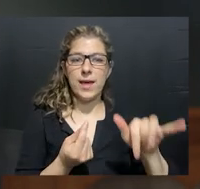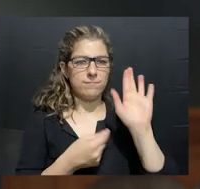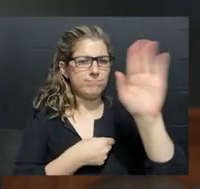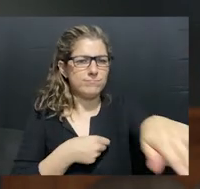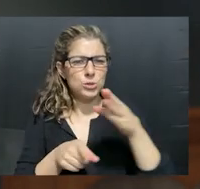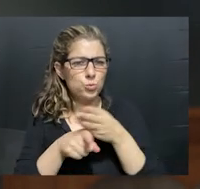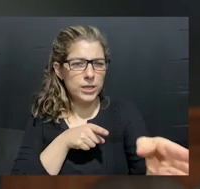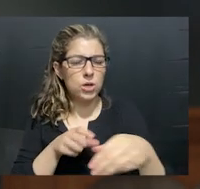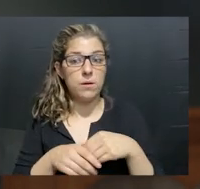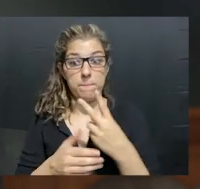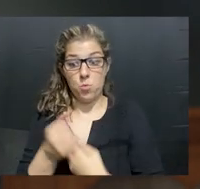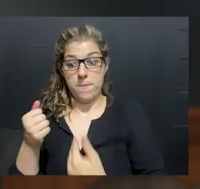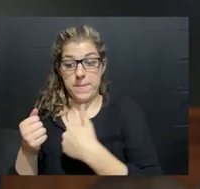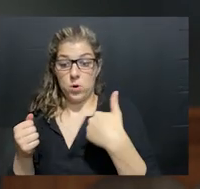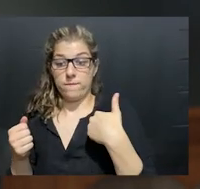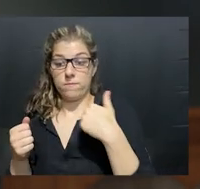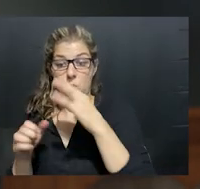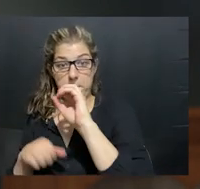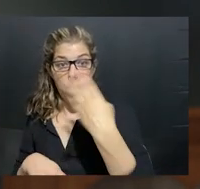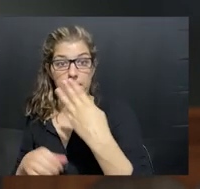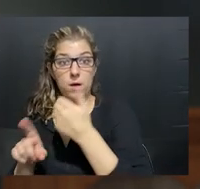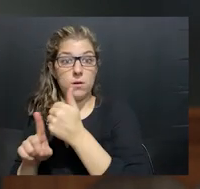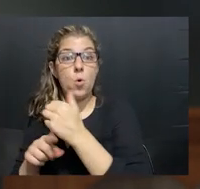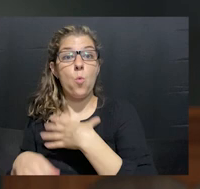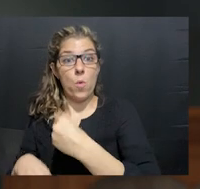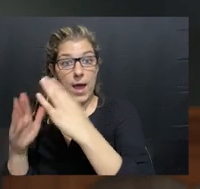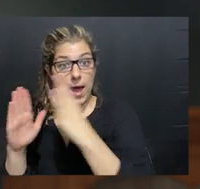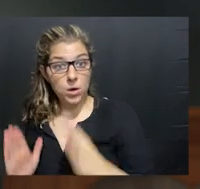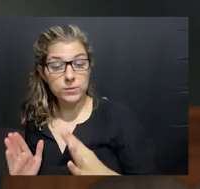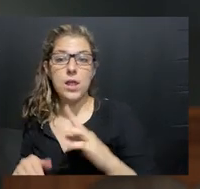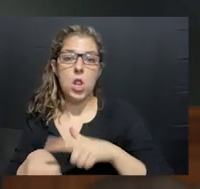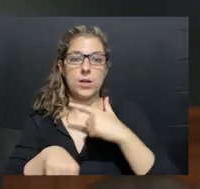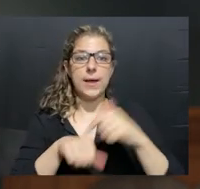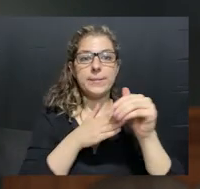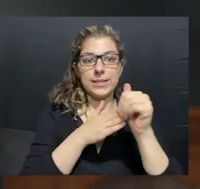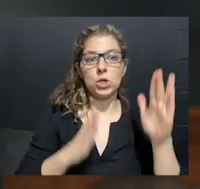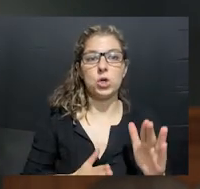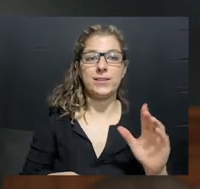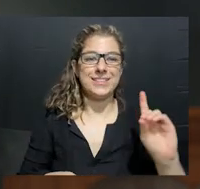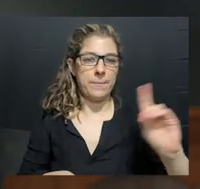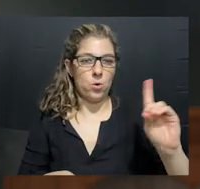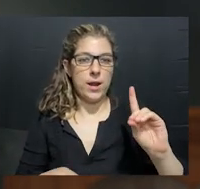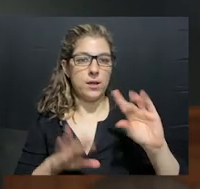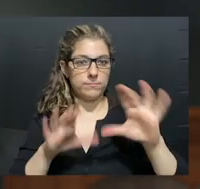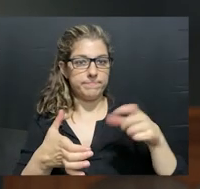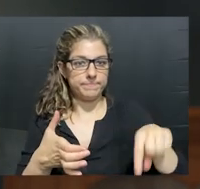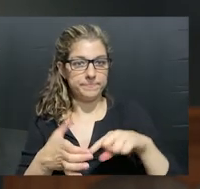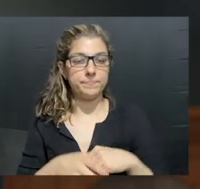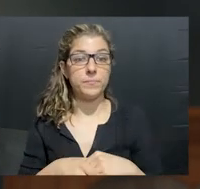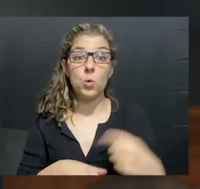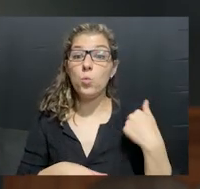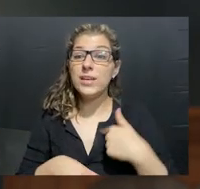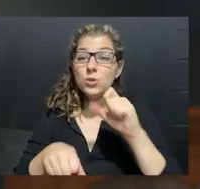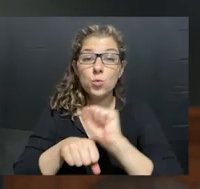his career, both as a member of President Obama's White House and as a longtime leader in the Democratic Party. And we